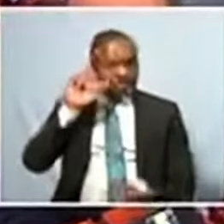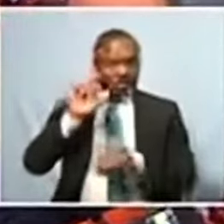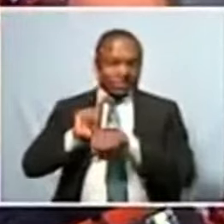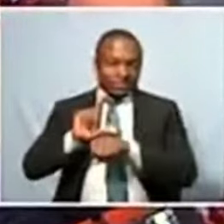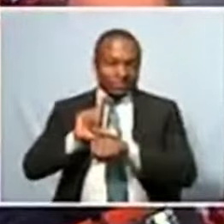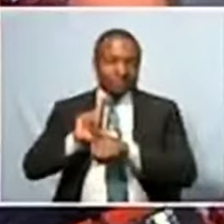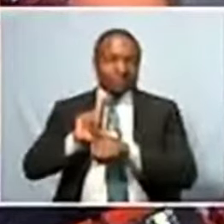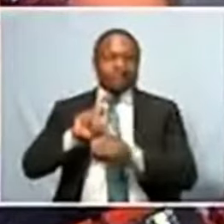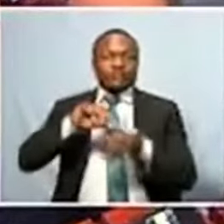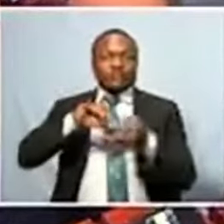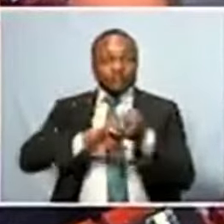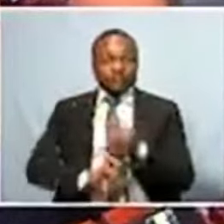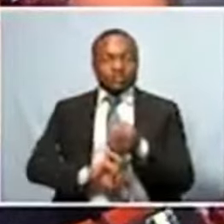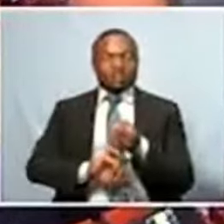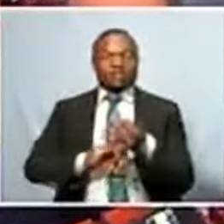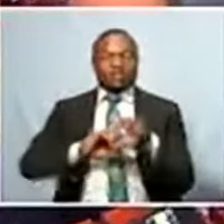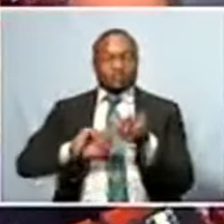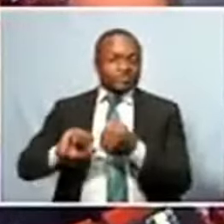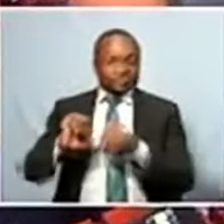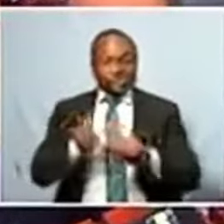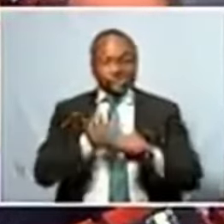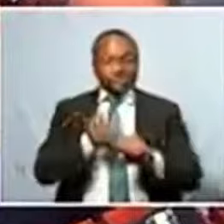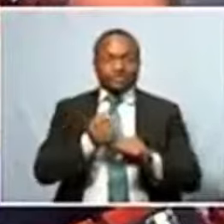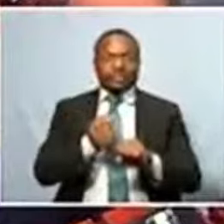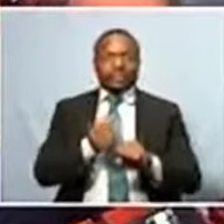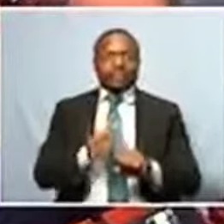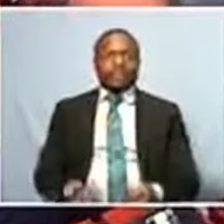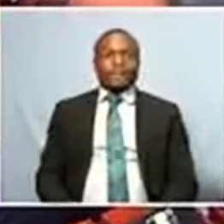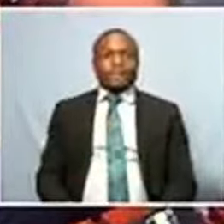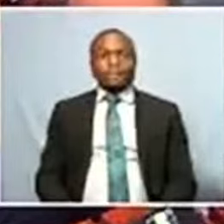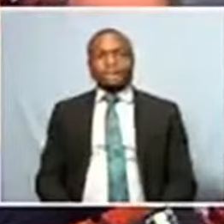Labor and Social Security.